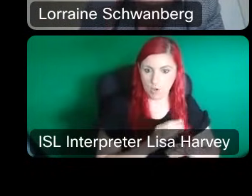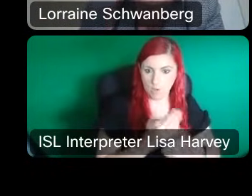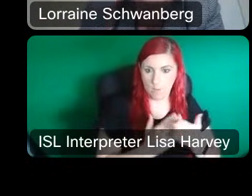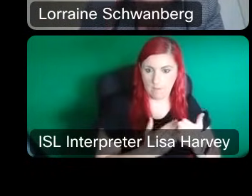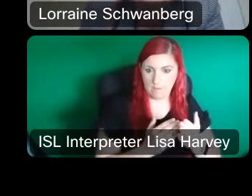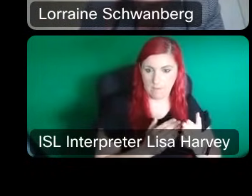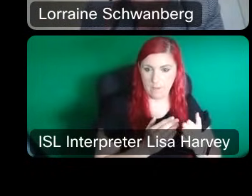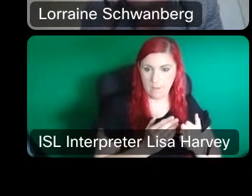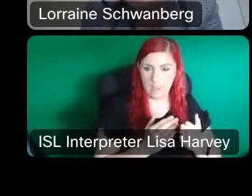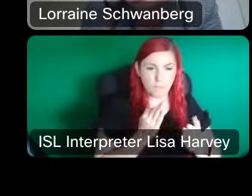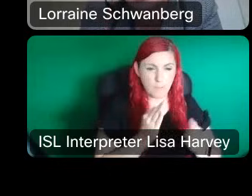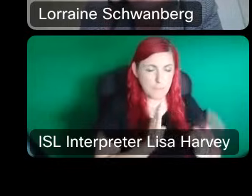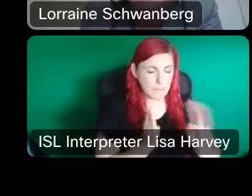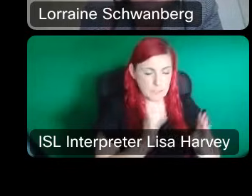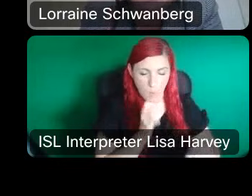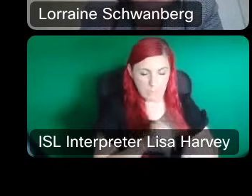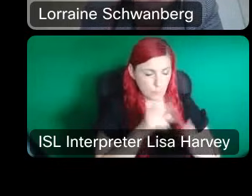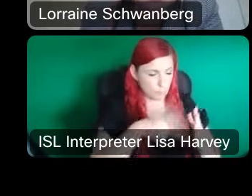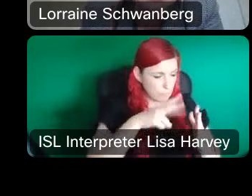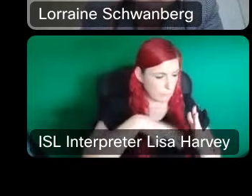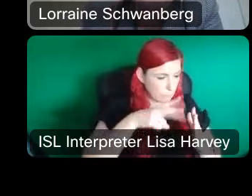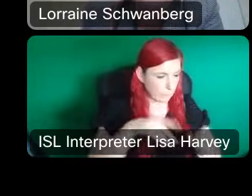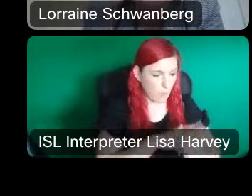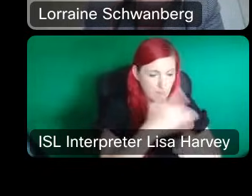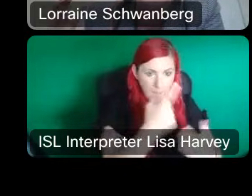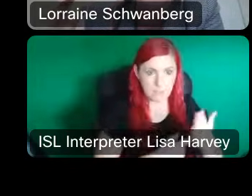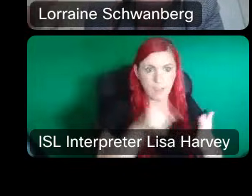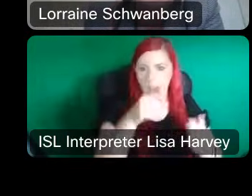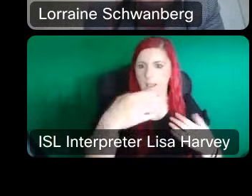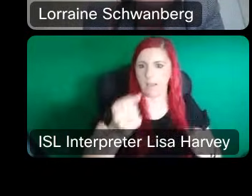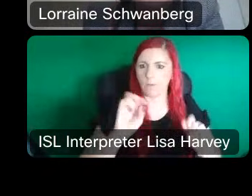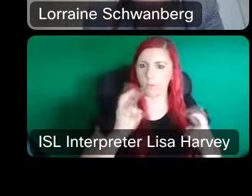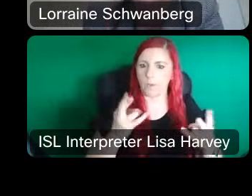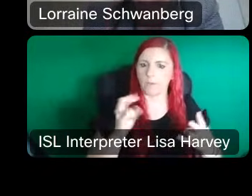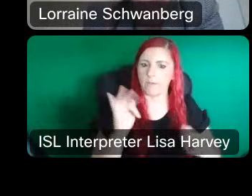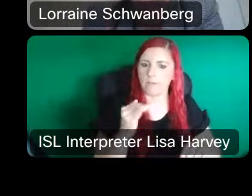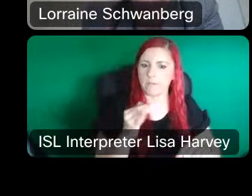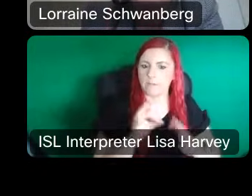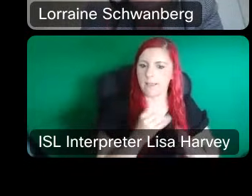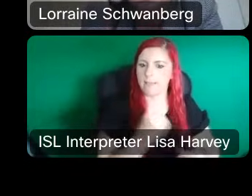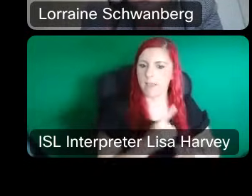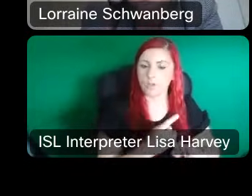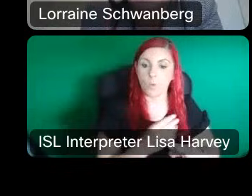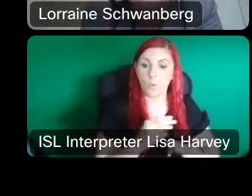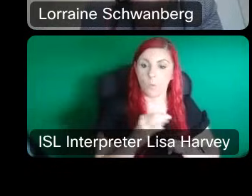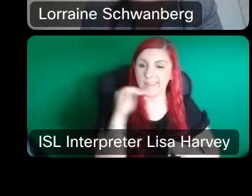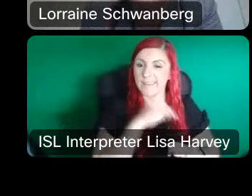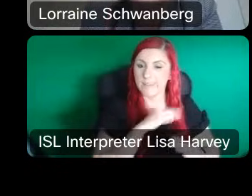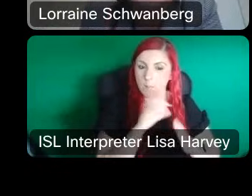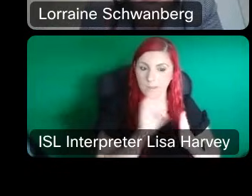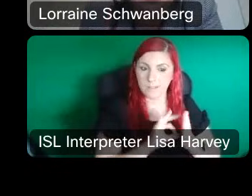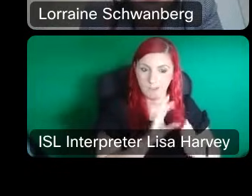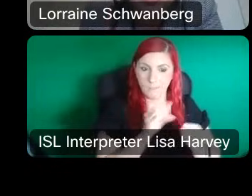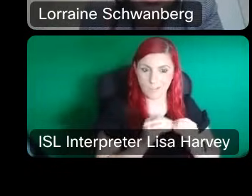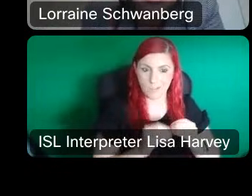might encounter in a patient safety incident to those kind of key points in terms of what are the different process steps, what do you